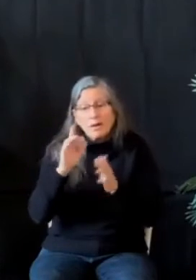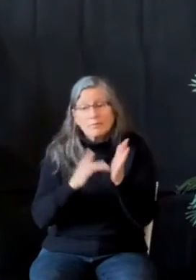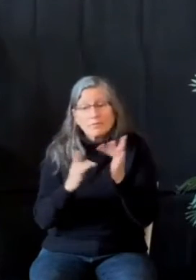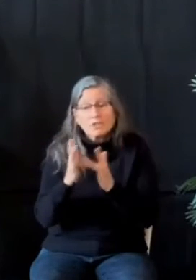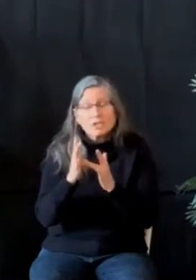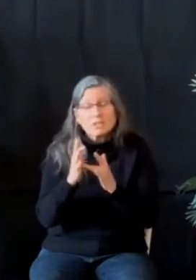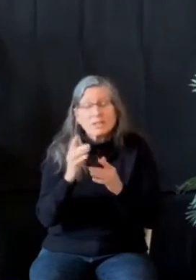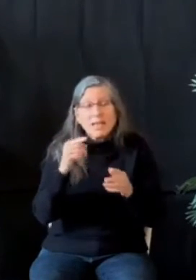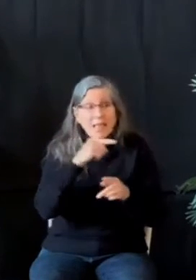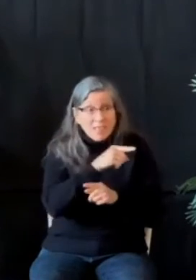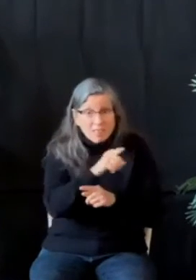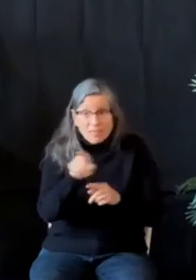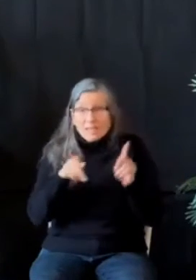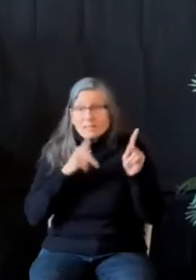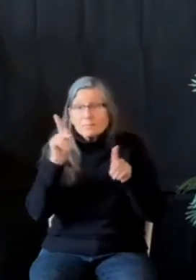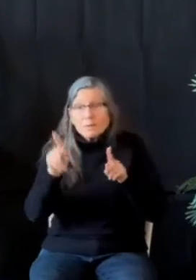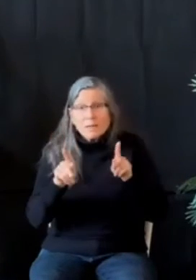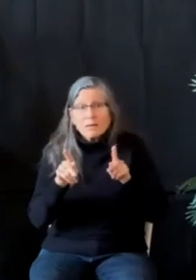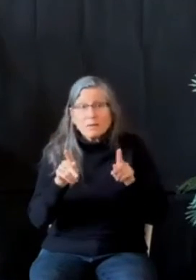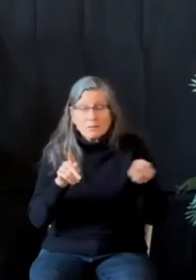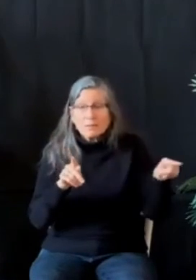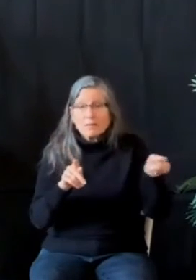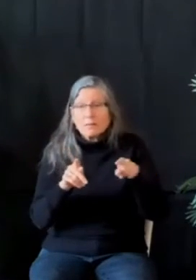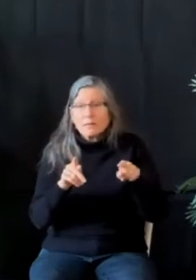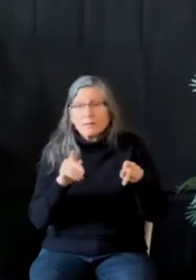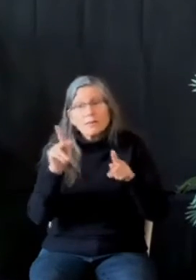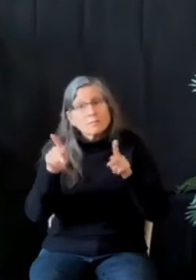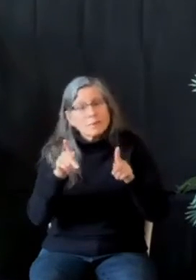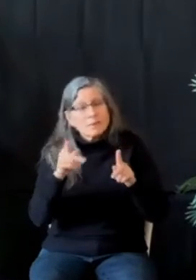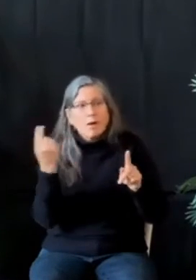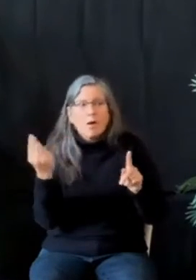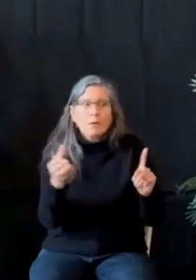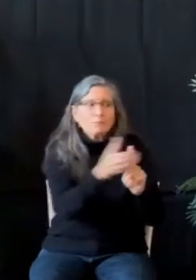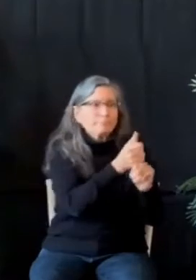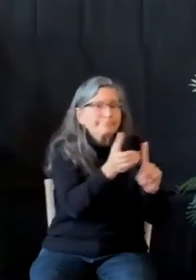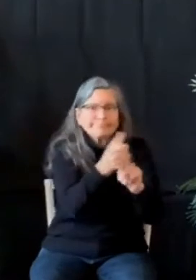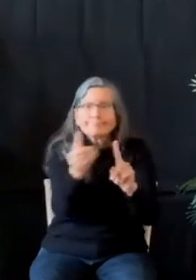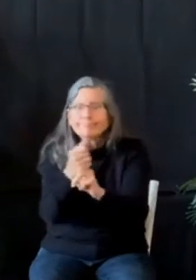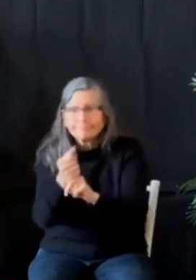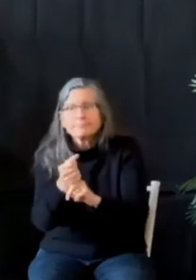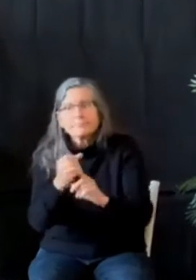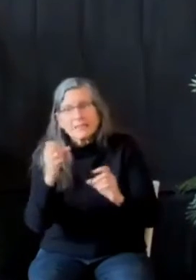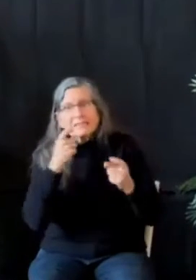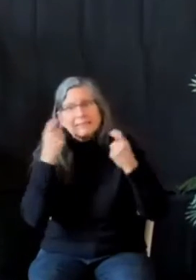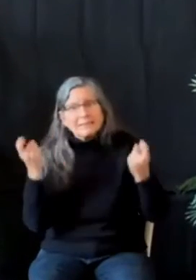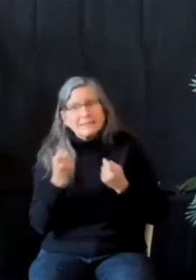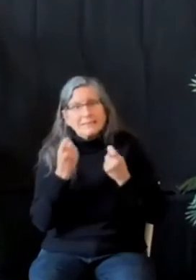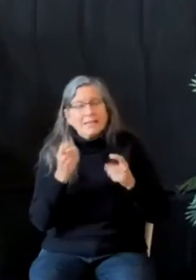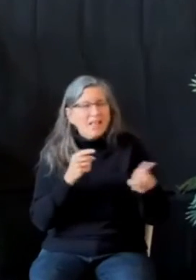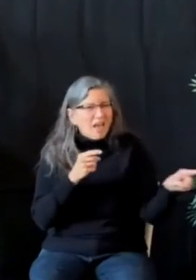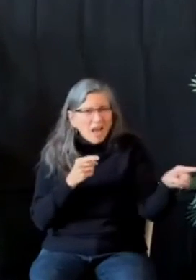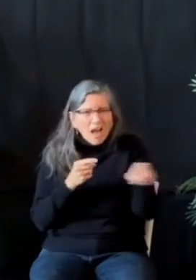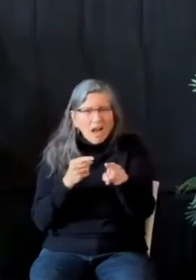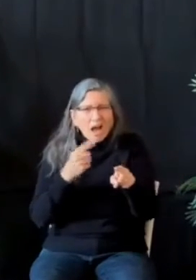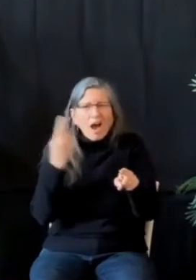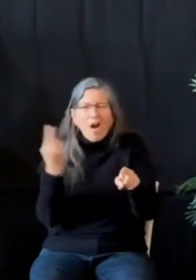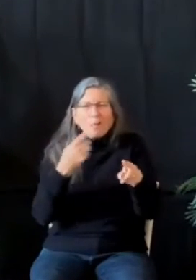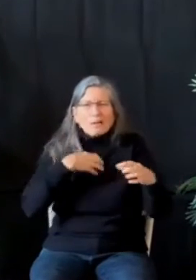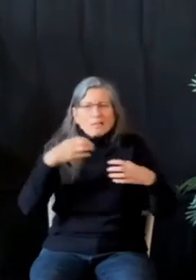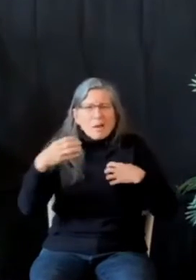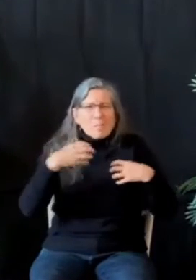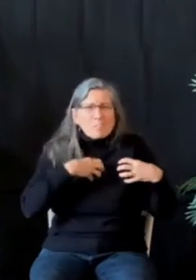this. These people, these are the people who always get caught, okay? These people always complain and